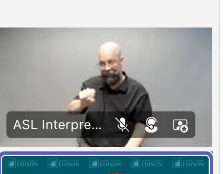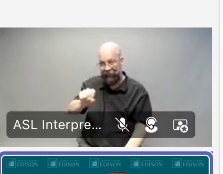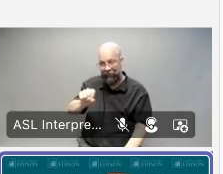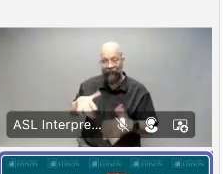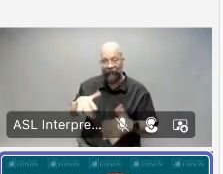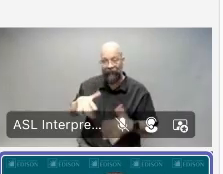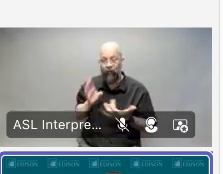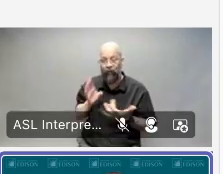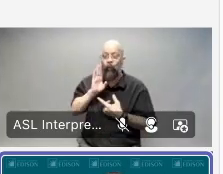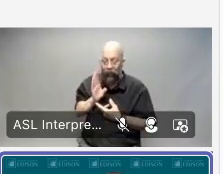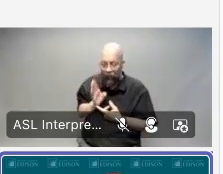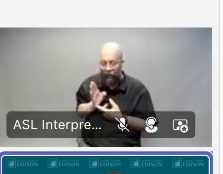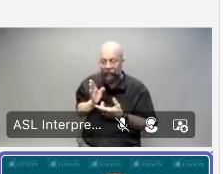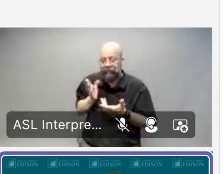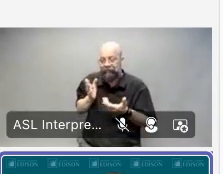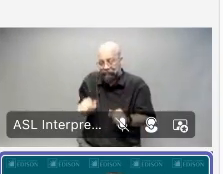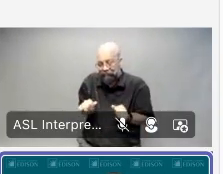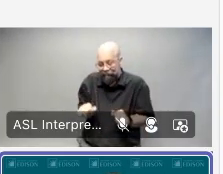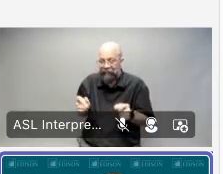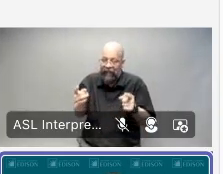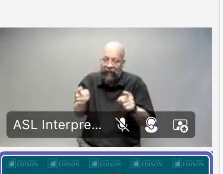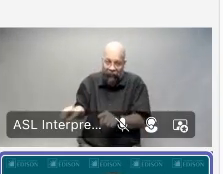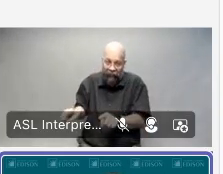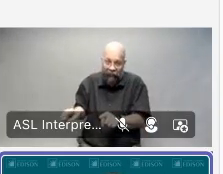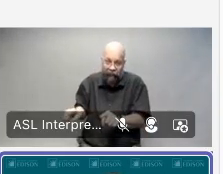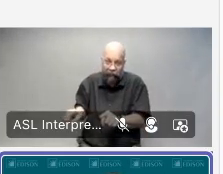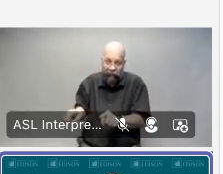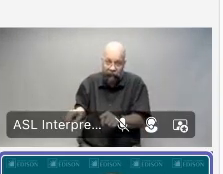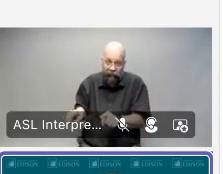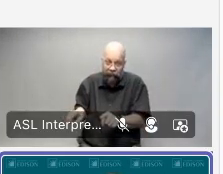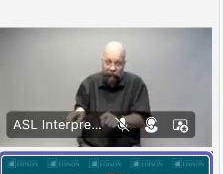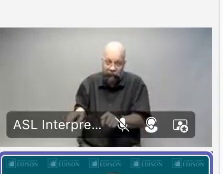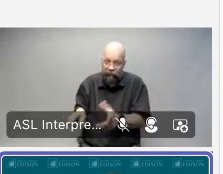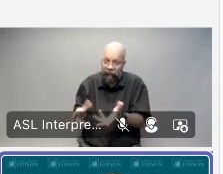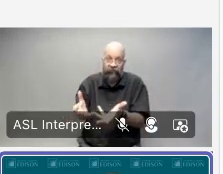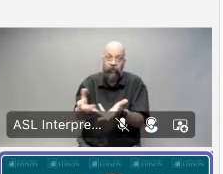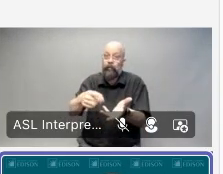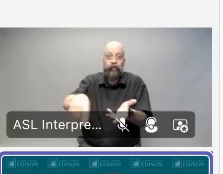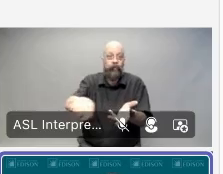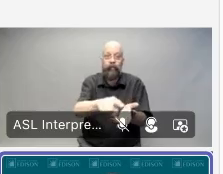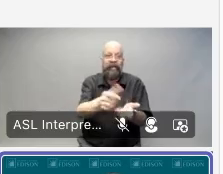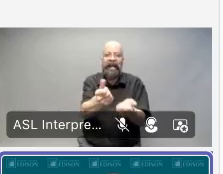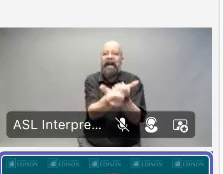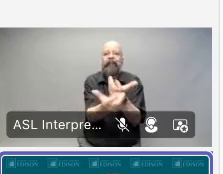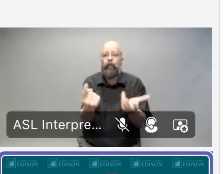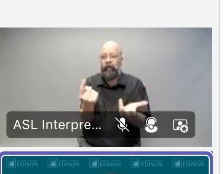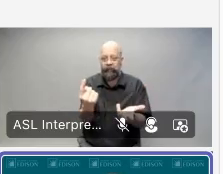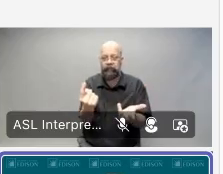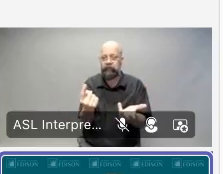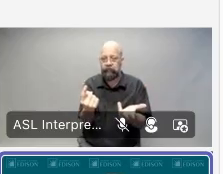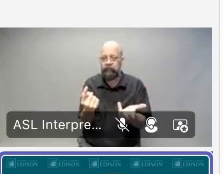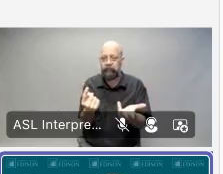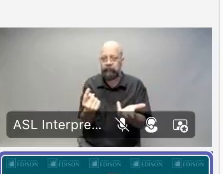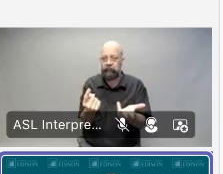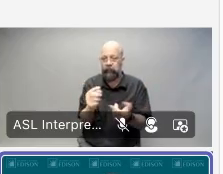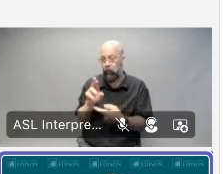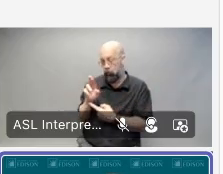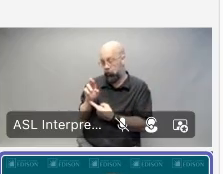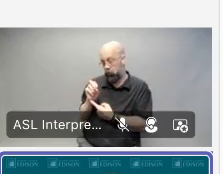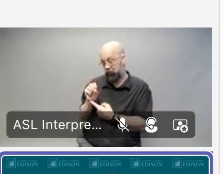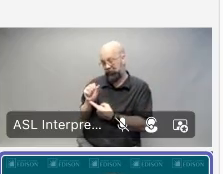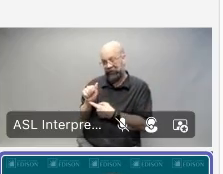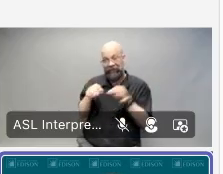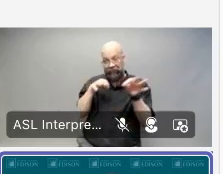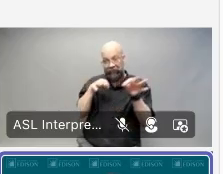events are likely. Please, I hope as for all the residents and customers. Rosa went through some tools